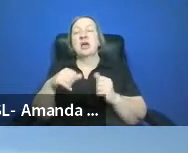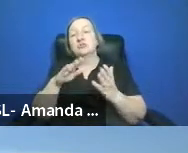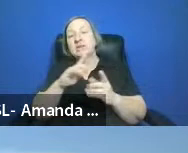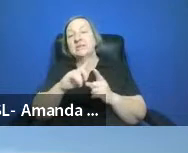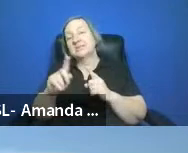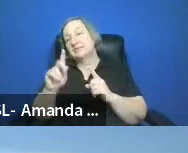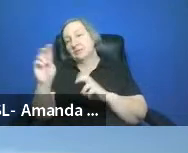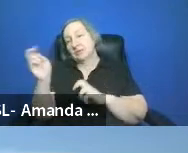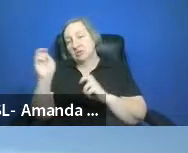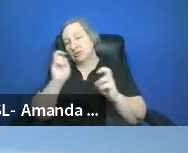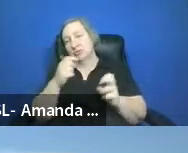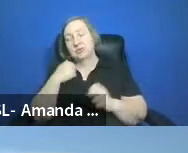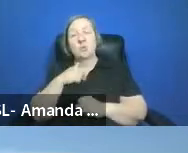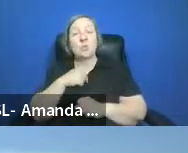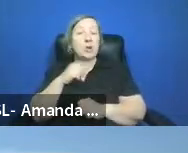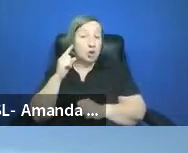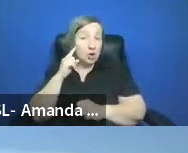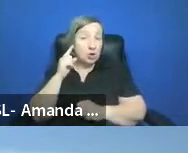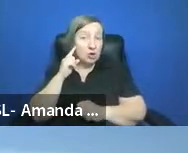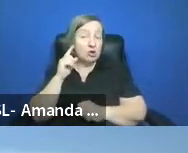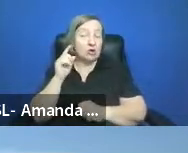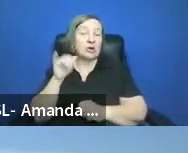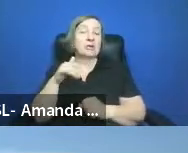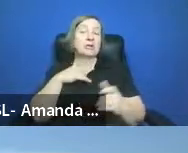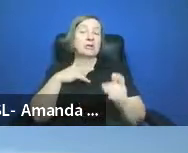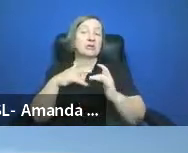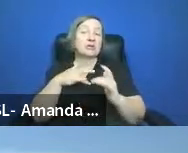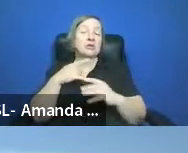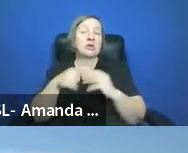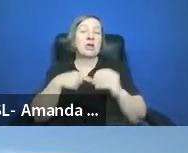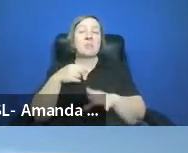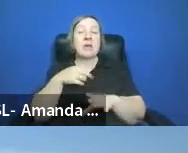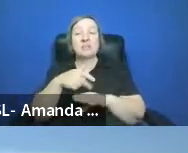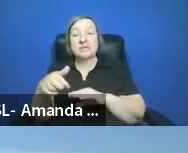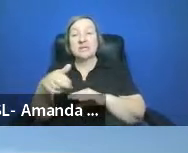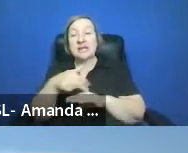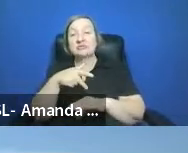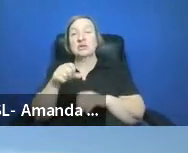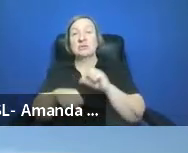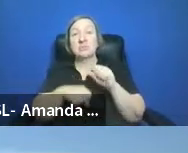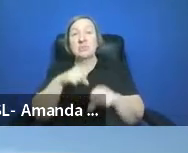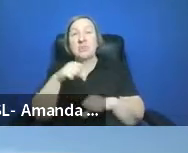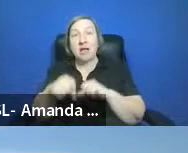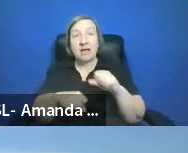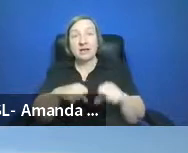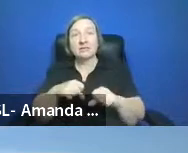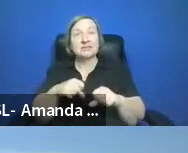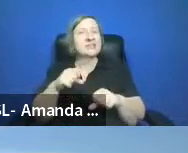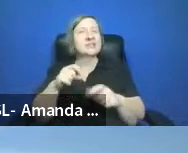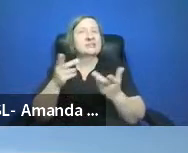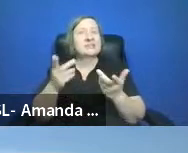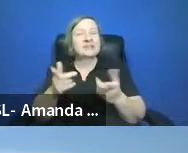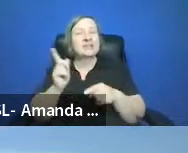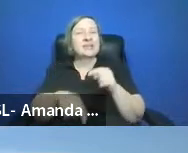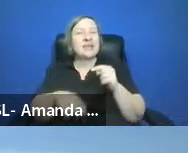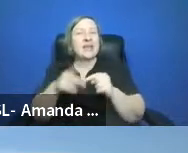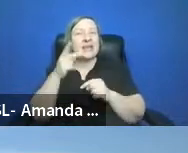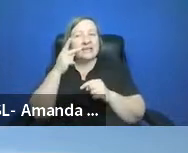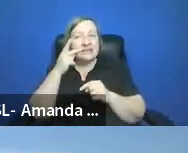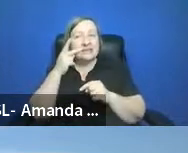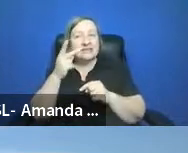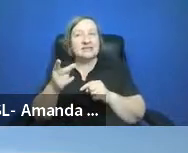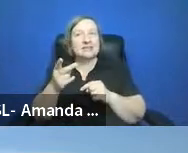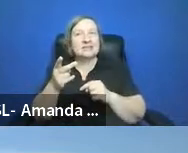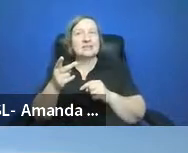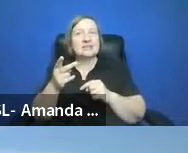heard that there's some concern about the pedestrians and bikes being outside the view of the traveling public